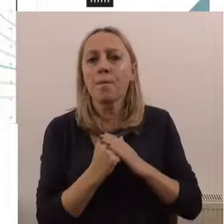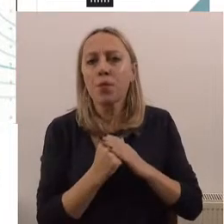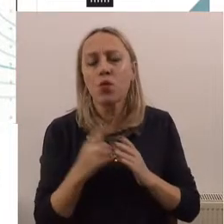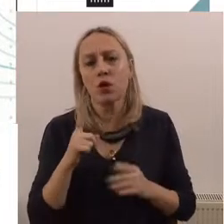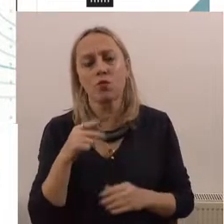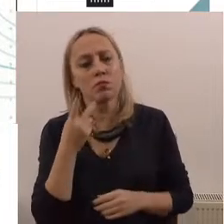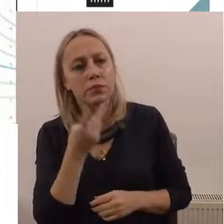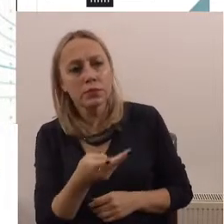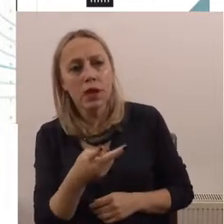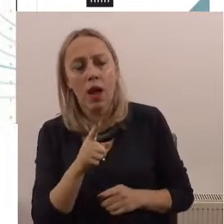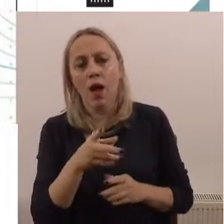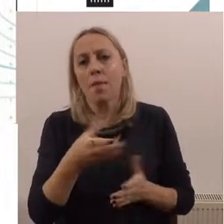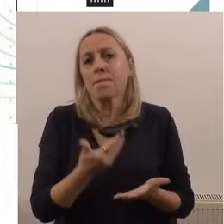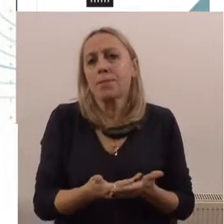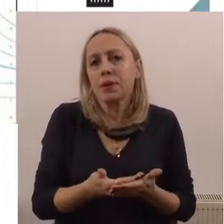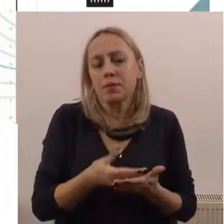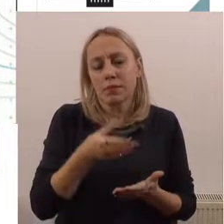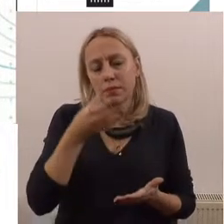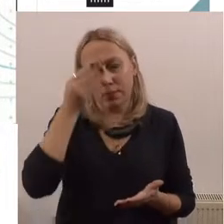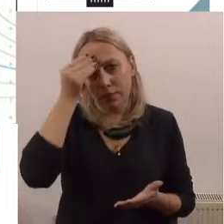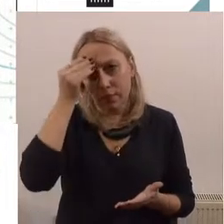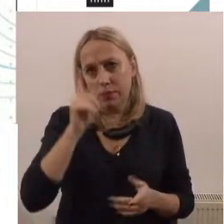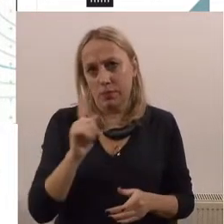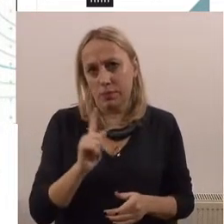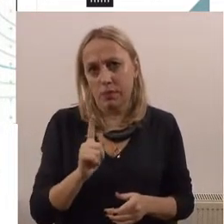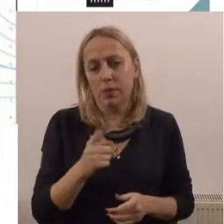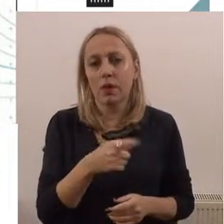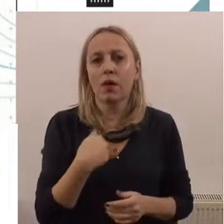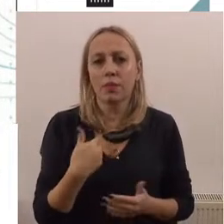document that could be the reference point.